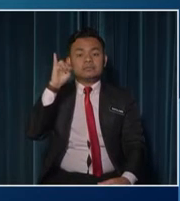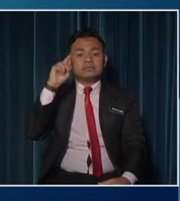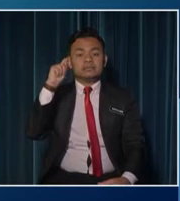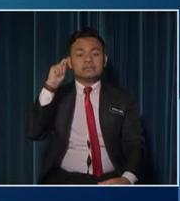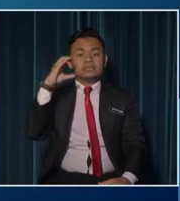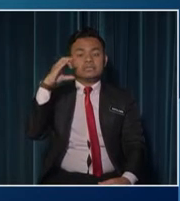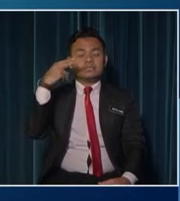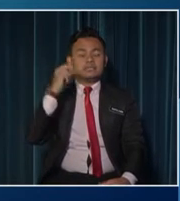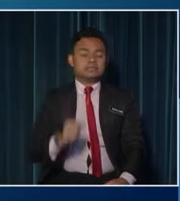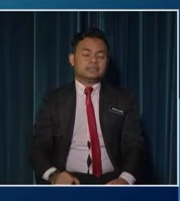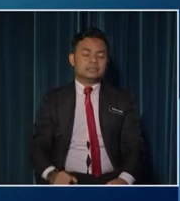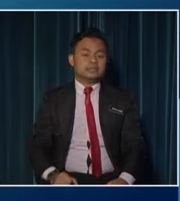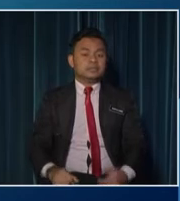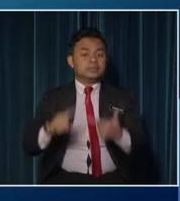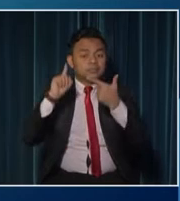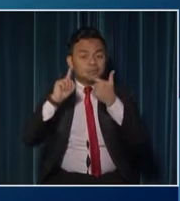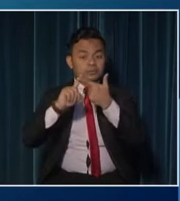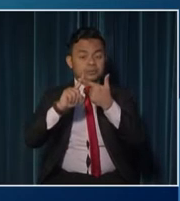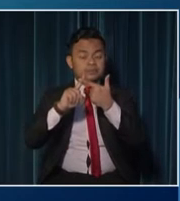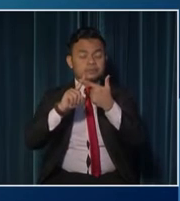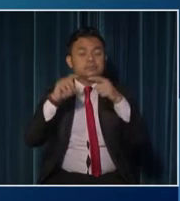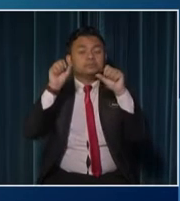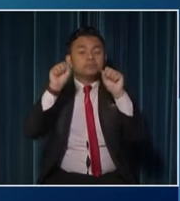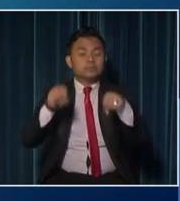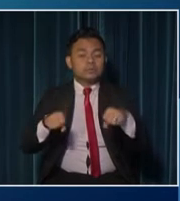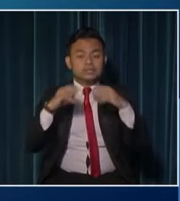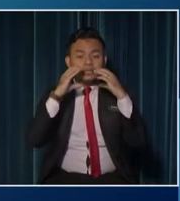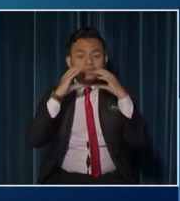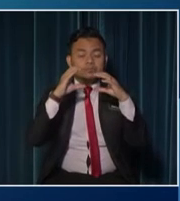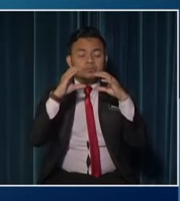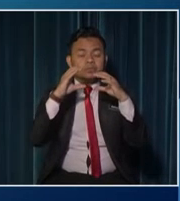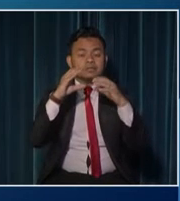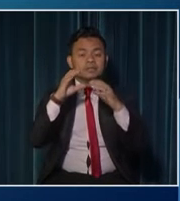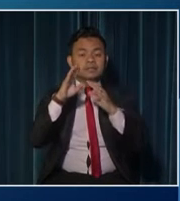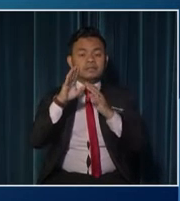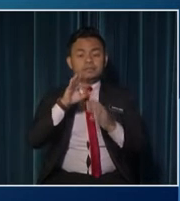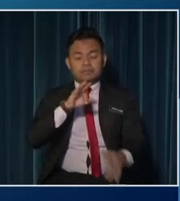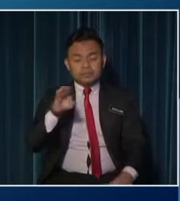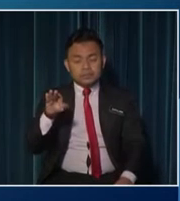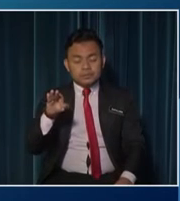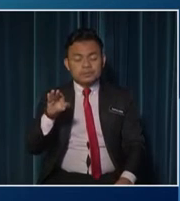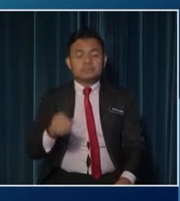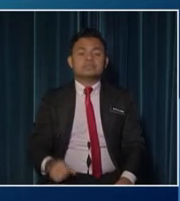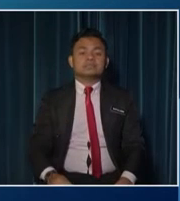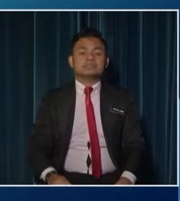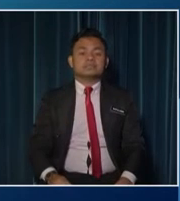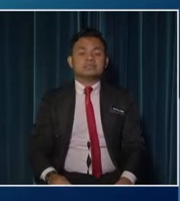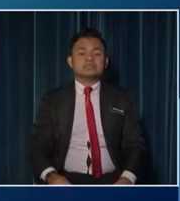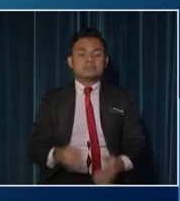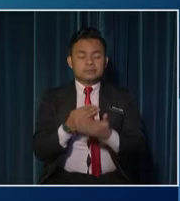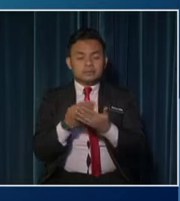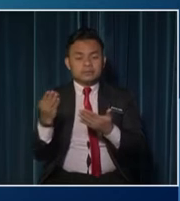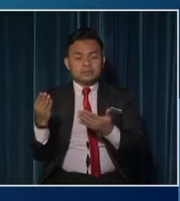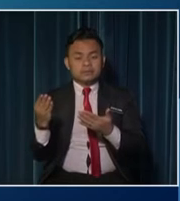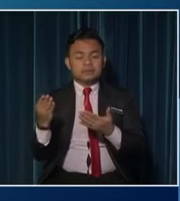Second, you will be able to explain the functions of the components in